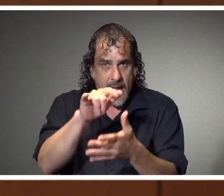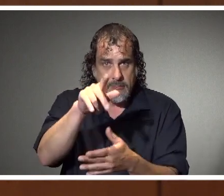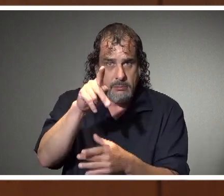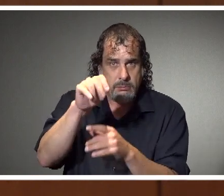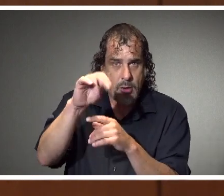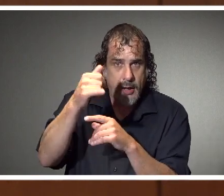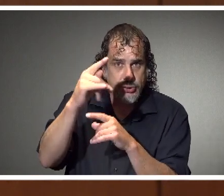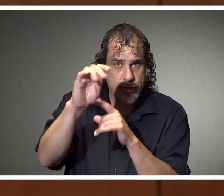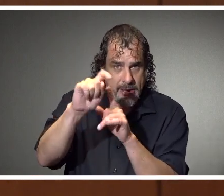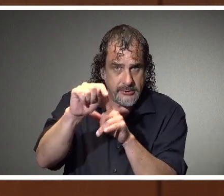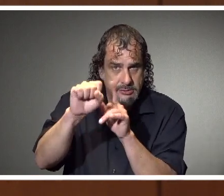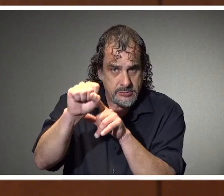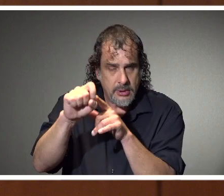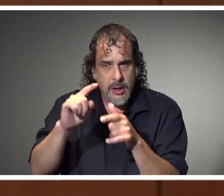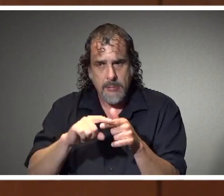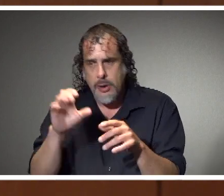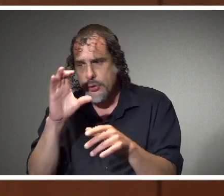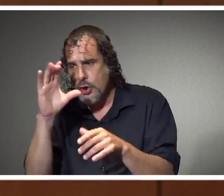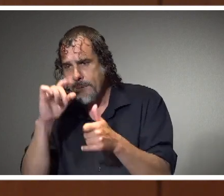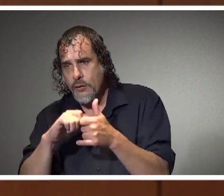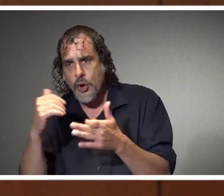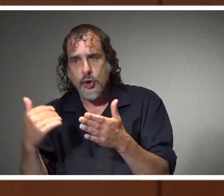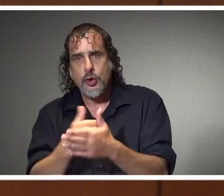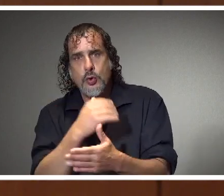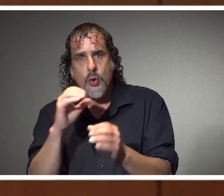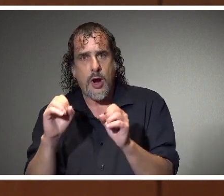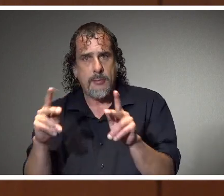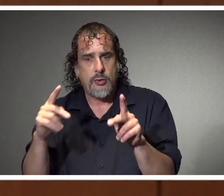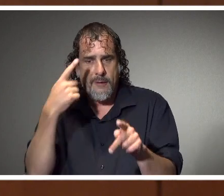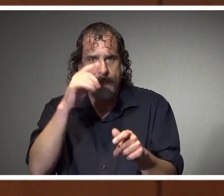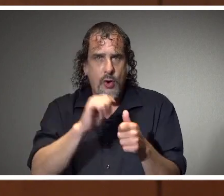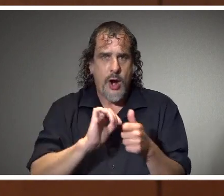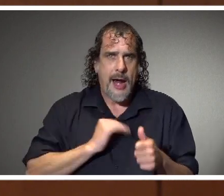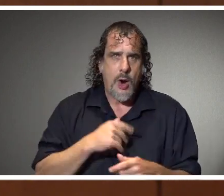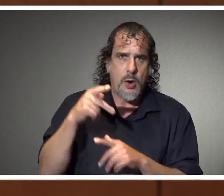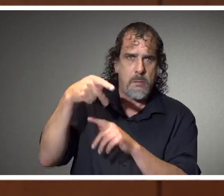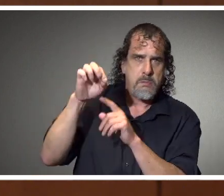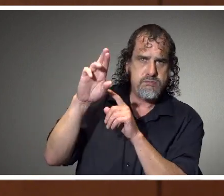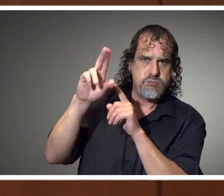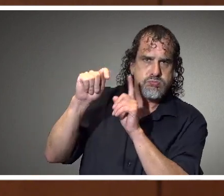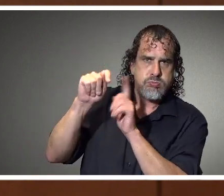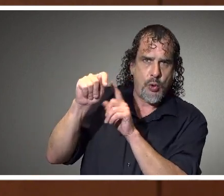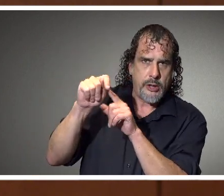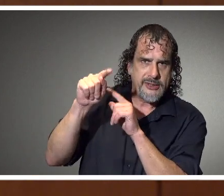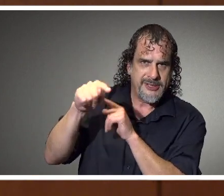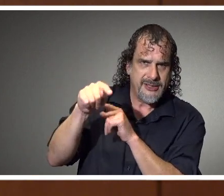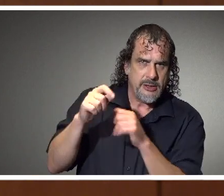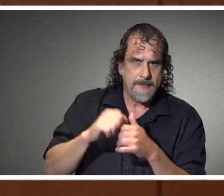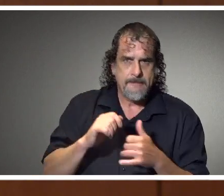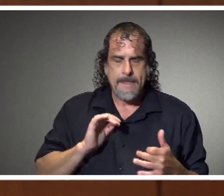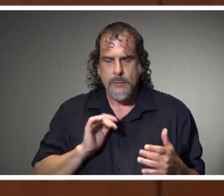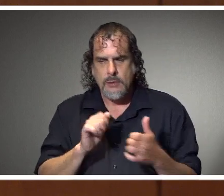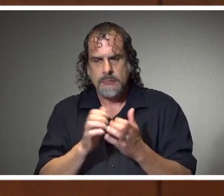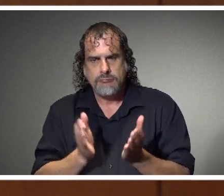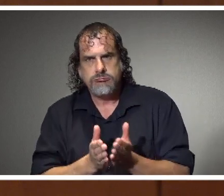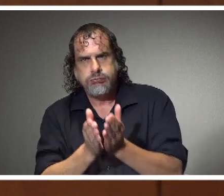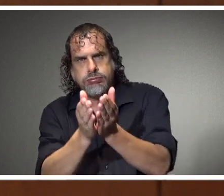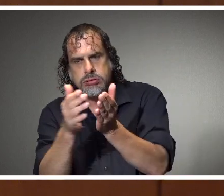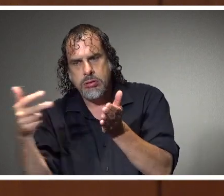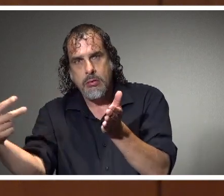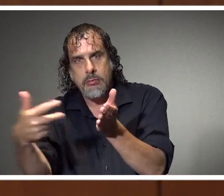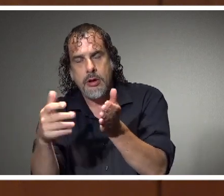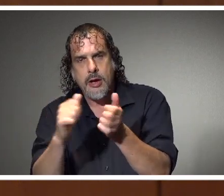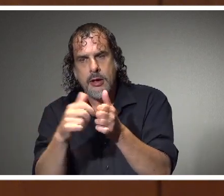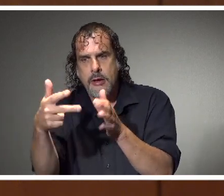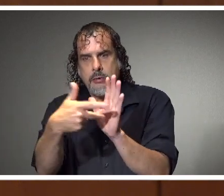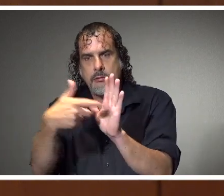ongoing, but also to look for new opportunities for our port. We've got a unique opportunity in our state. We've got the fantastic